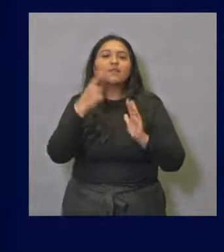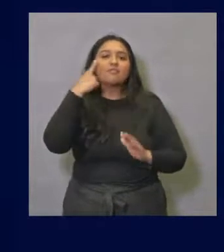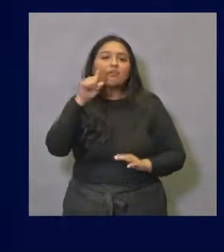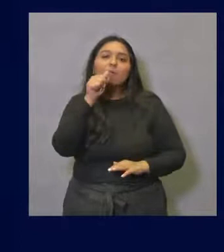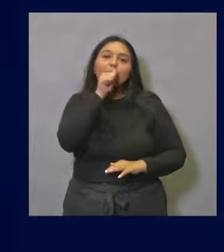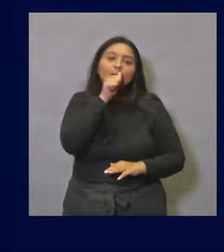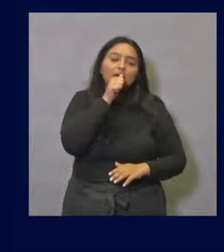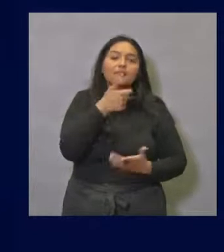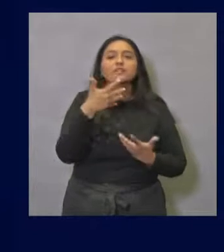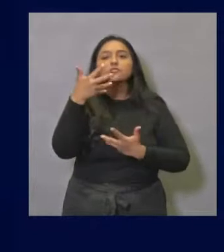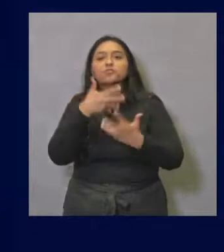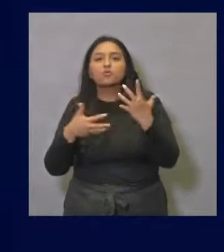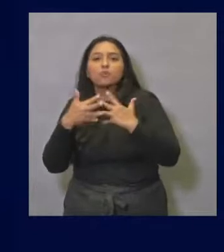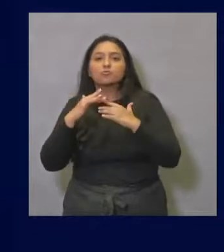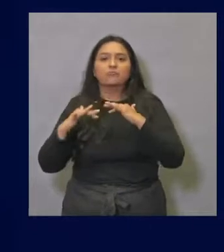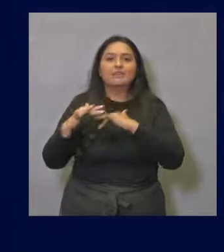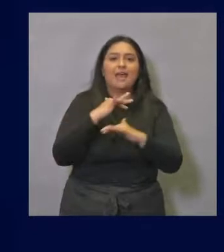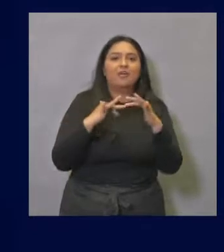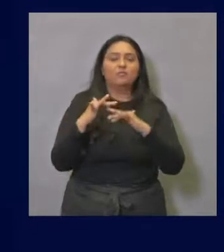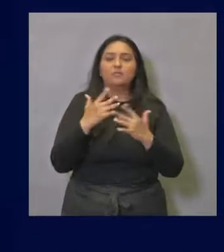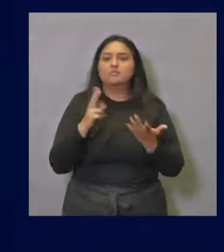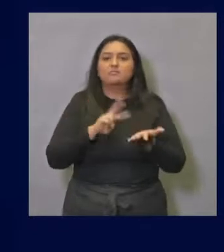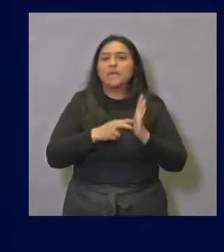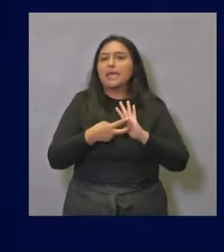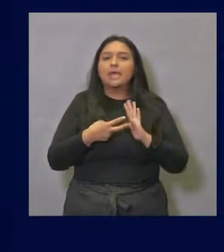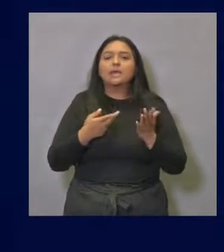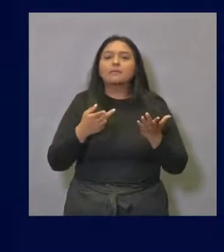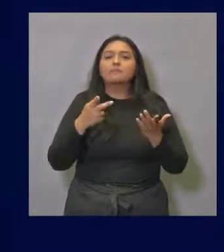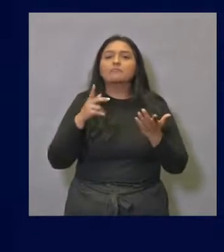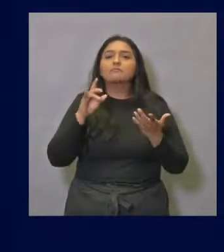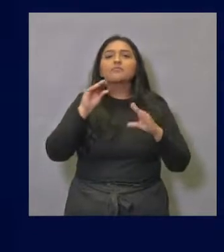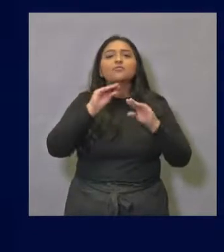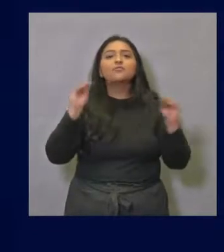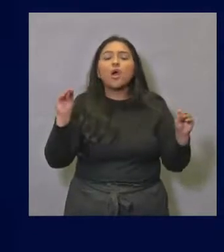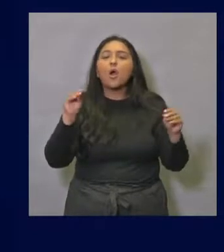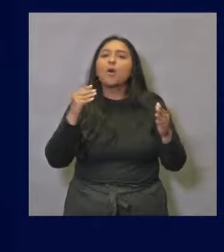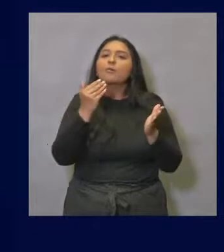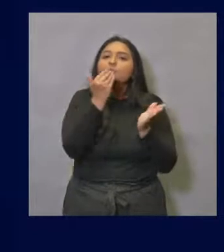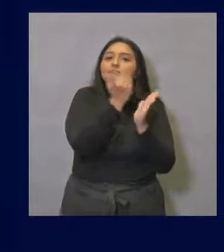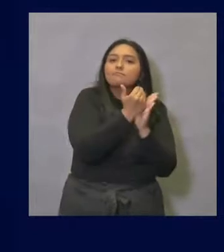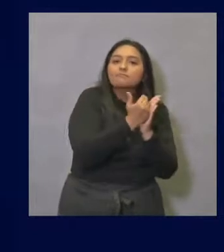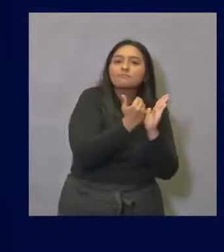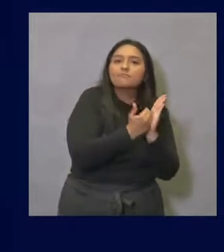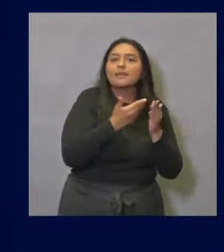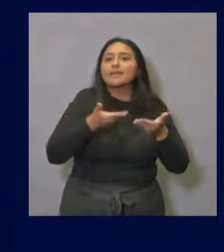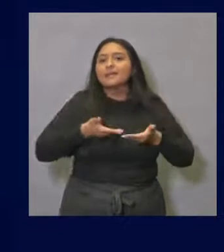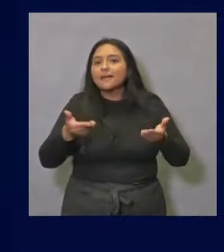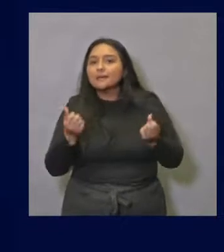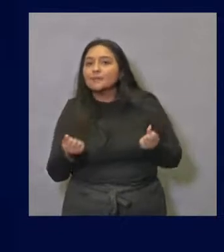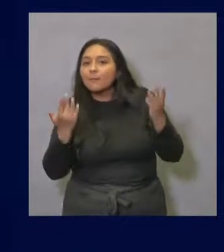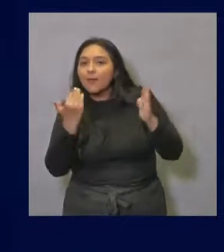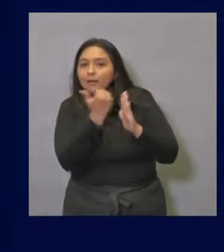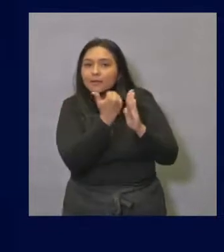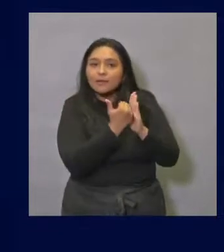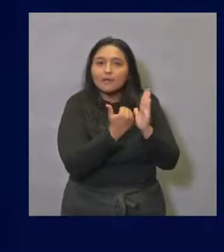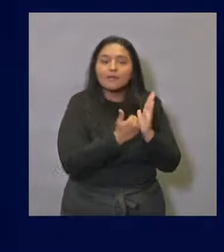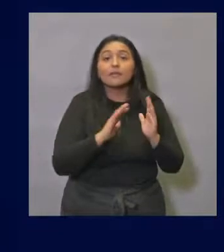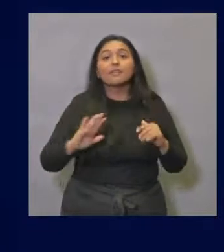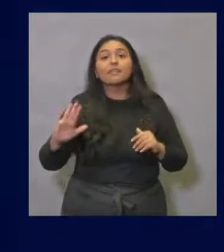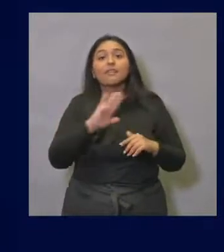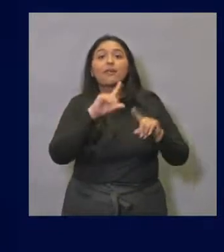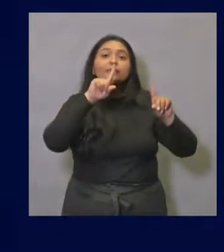are gatherings where there is no defined guest list, and people's testing or vaccination